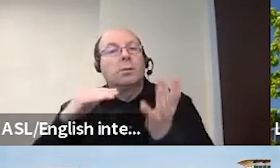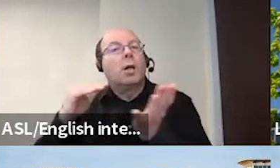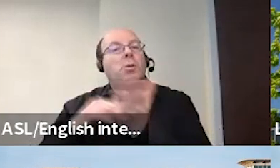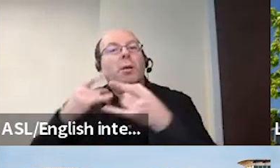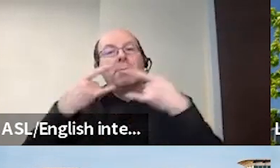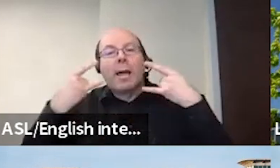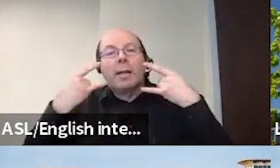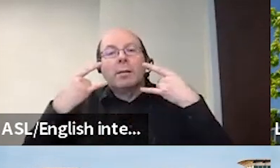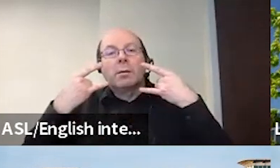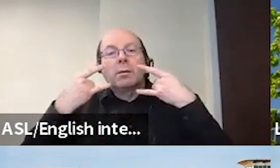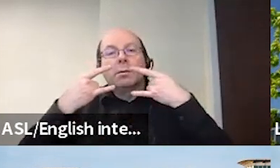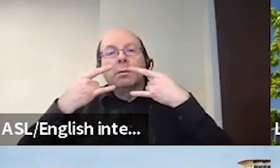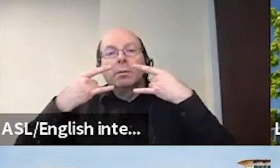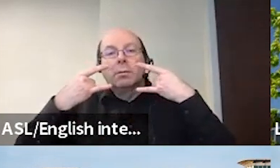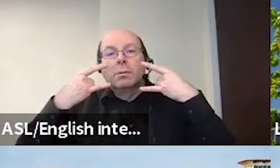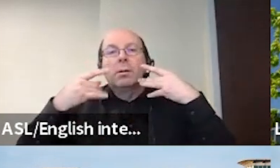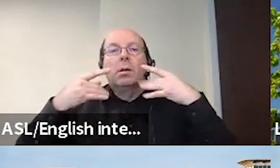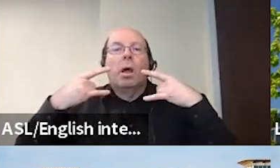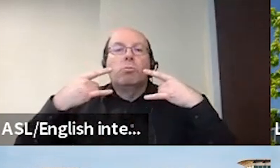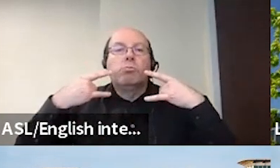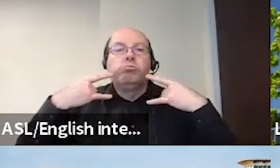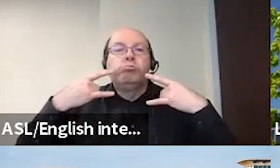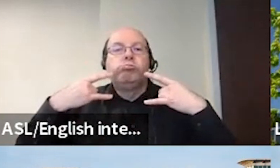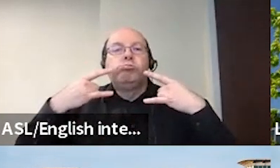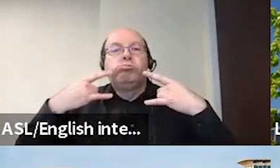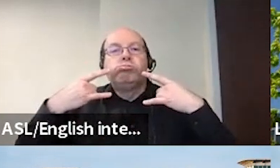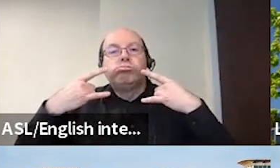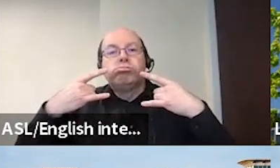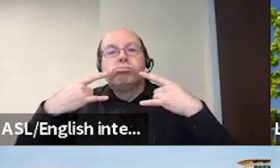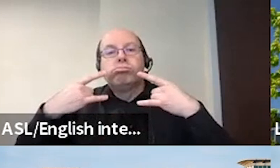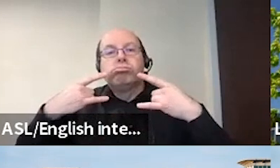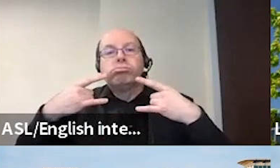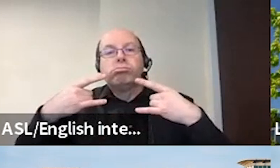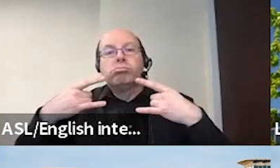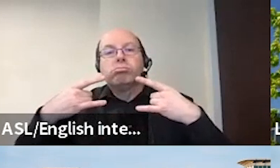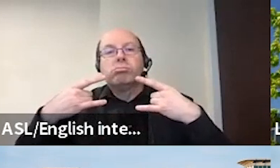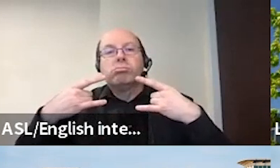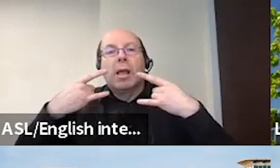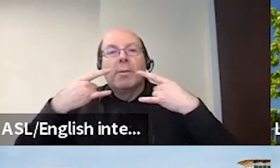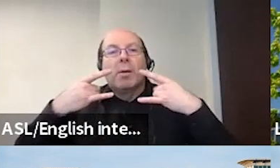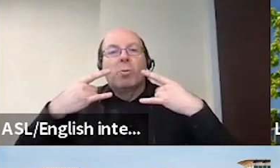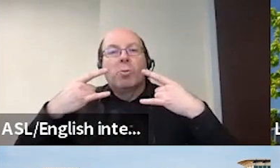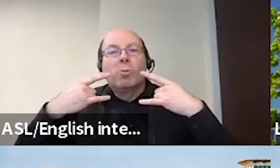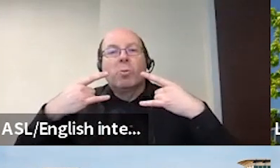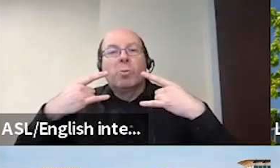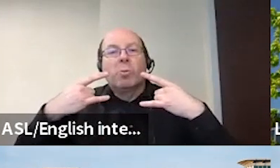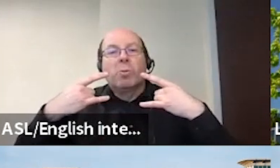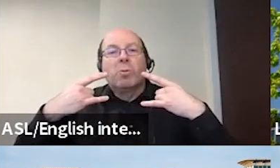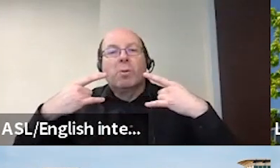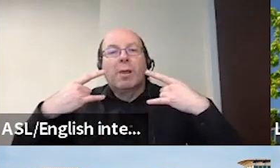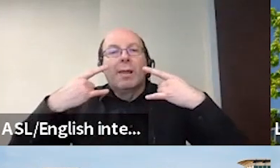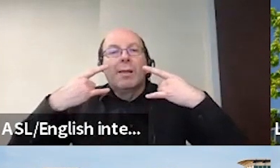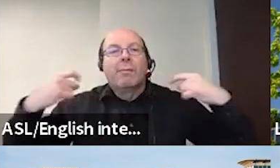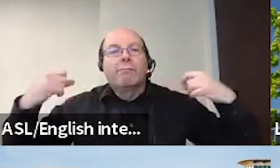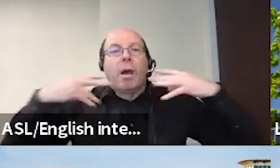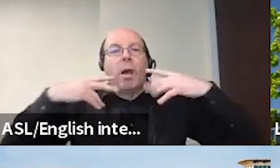mask, you can see that it's relatively loose and you've got points of entry on largely the sides,